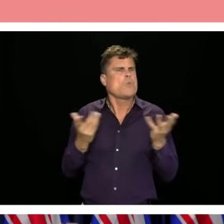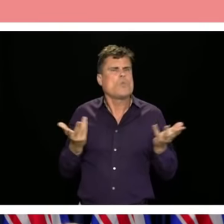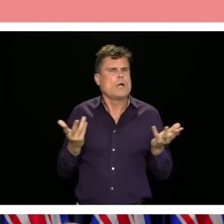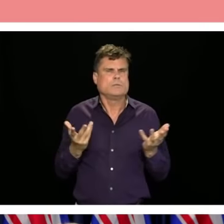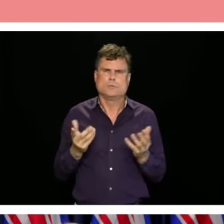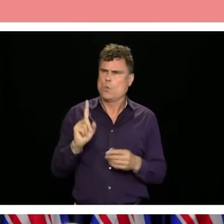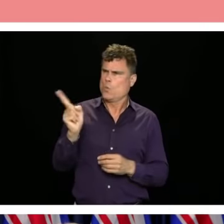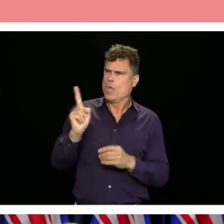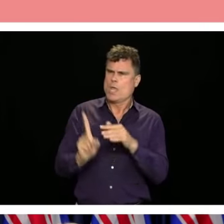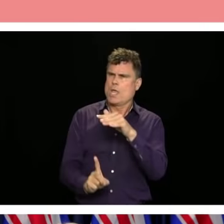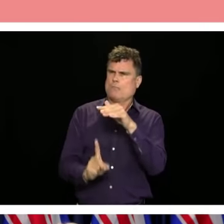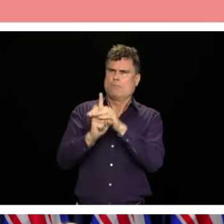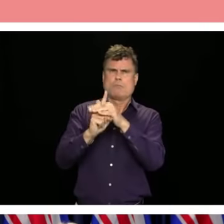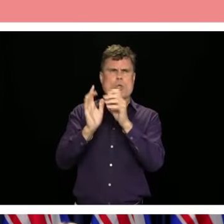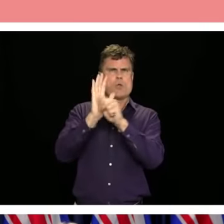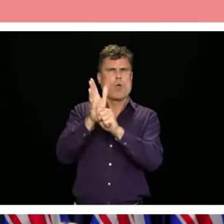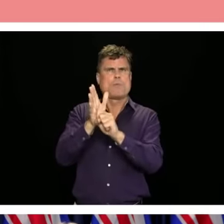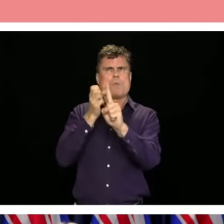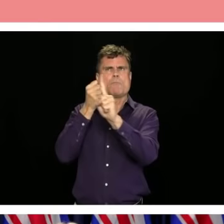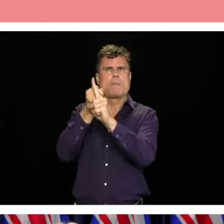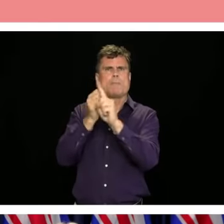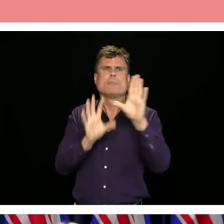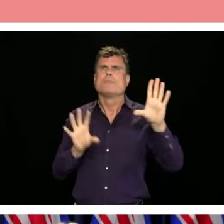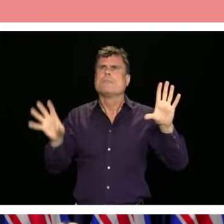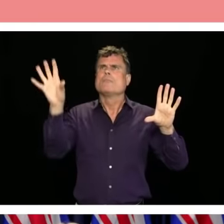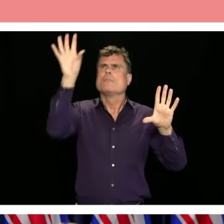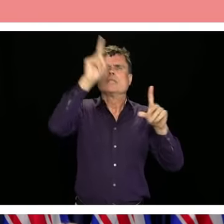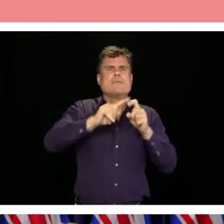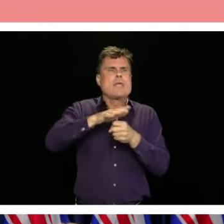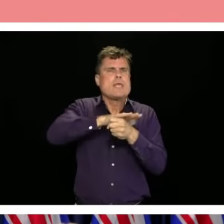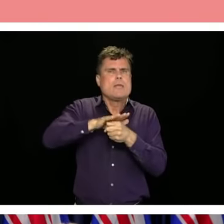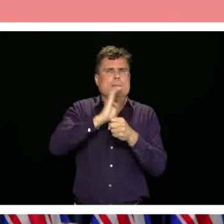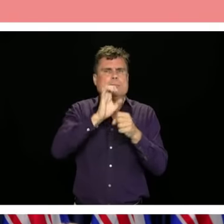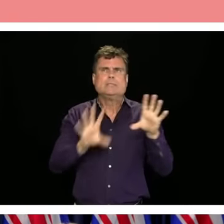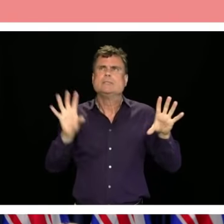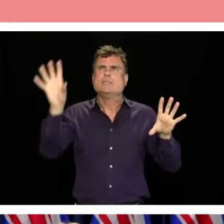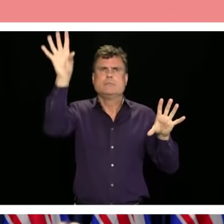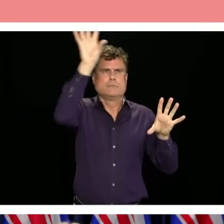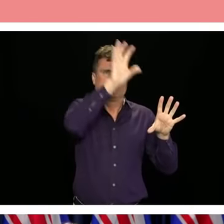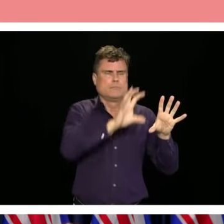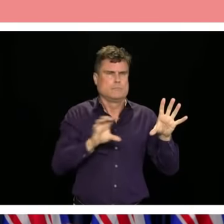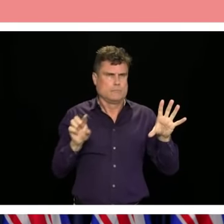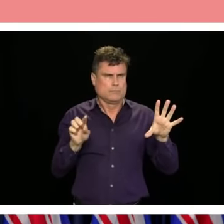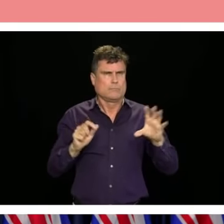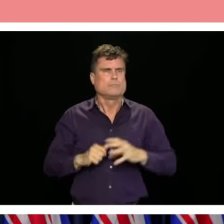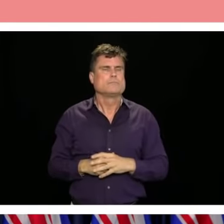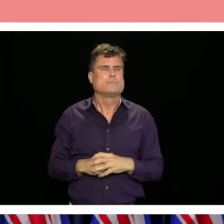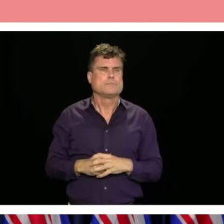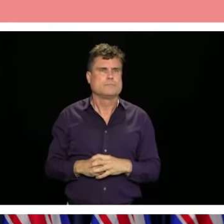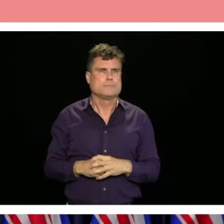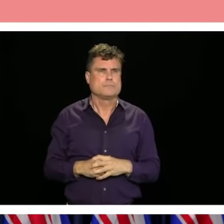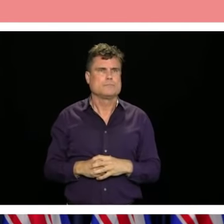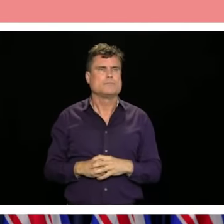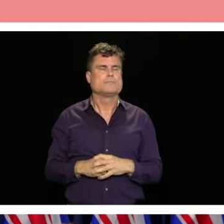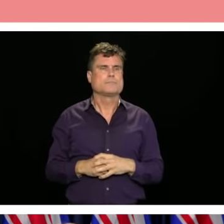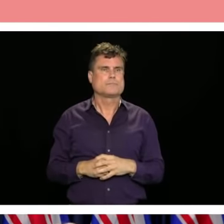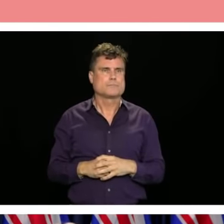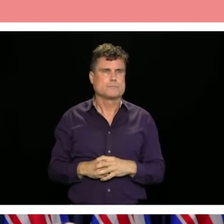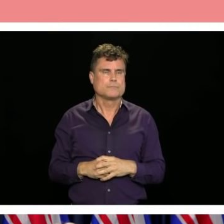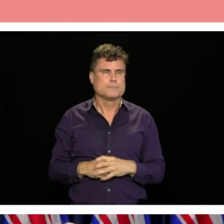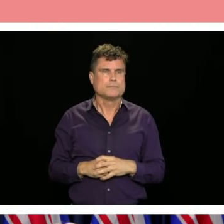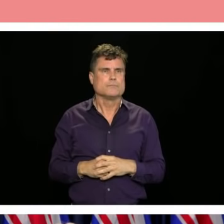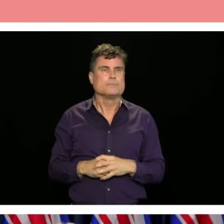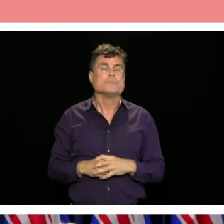the impact of the pandemic here in British Columbia on the different geographic areas. And I will tell you that this is by what we call